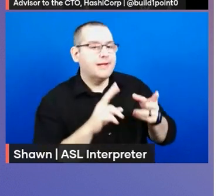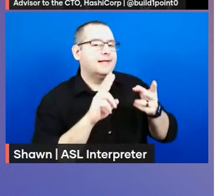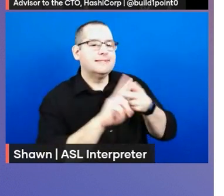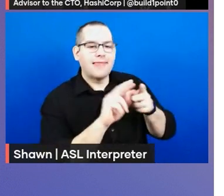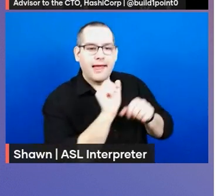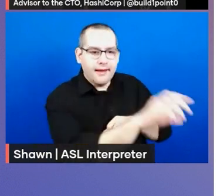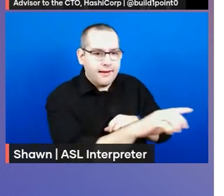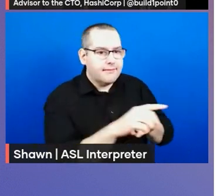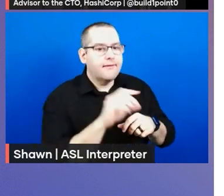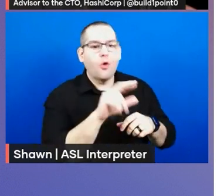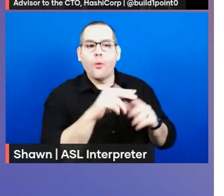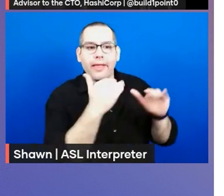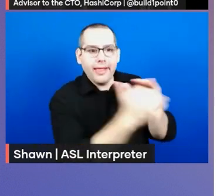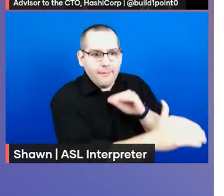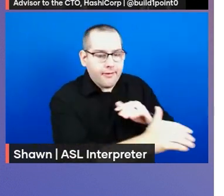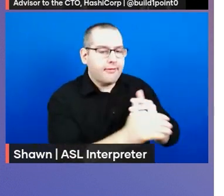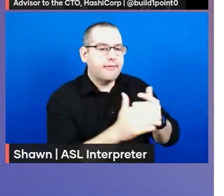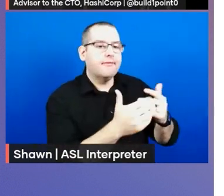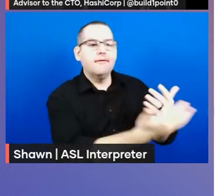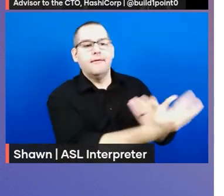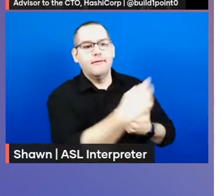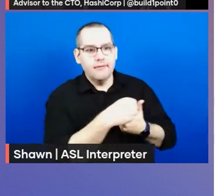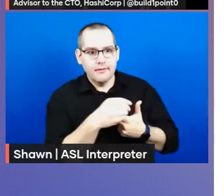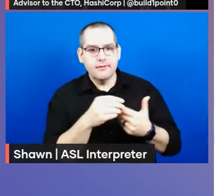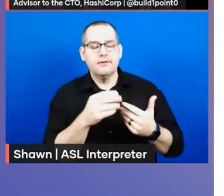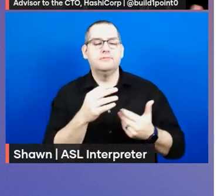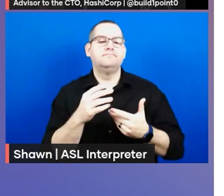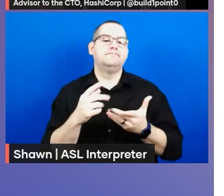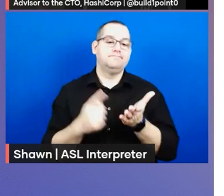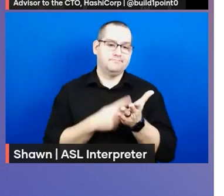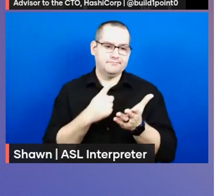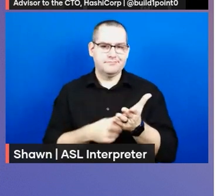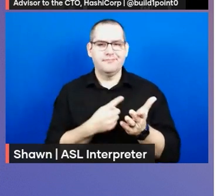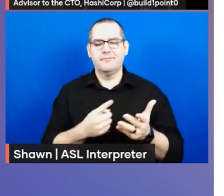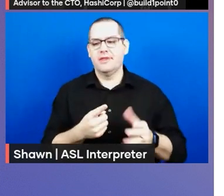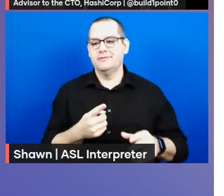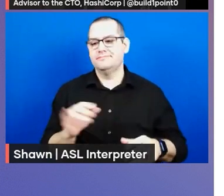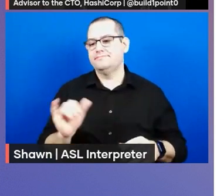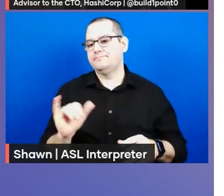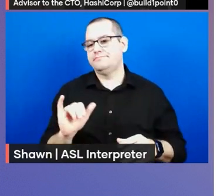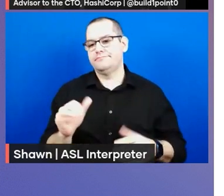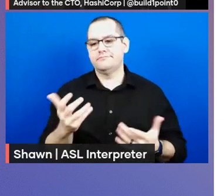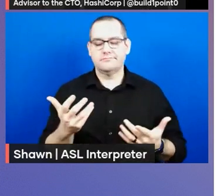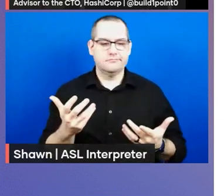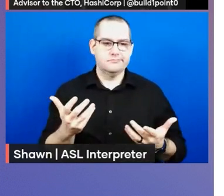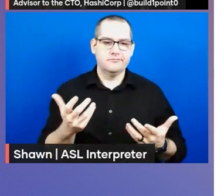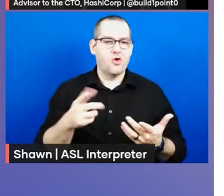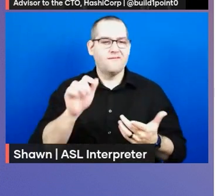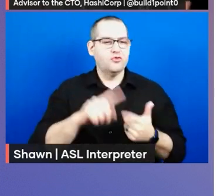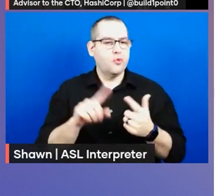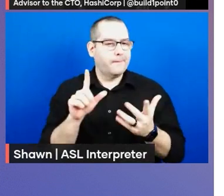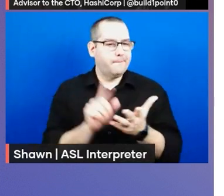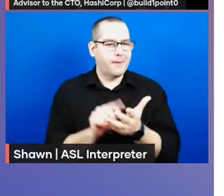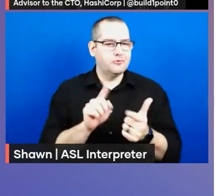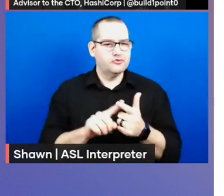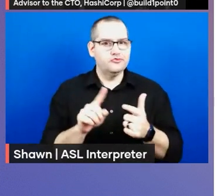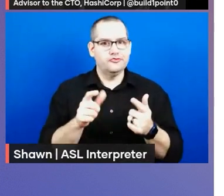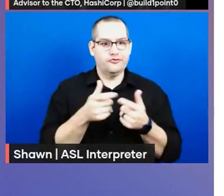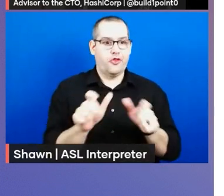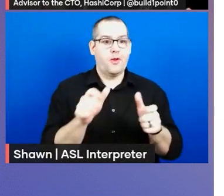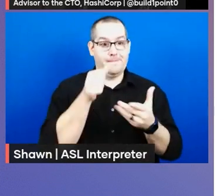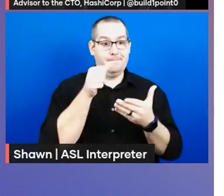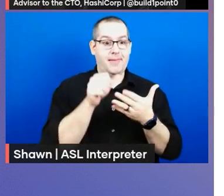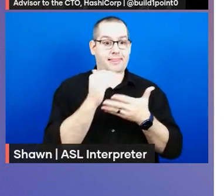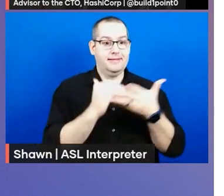them, and then in some cases like we'll have to also publish this to a larger mailing list.